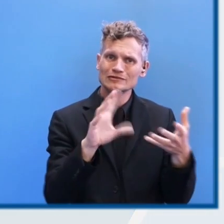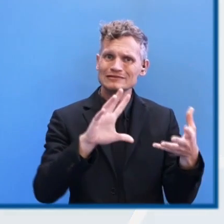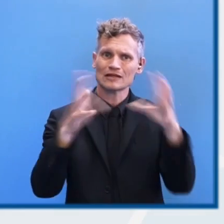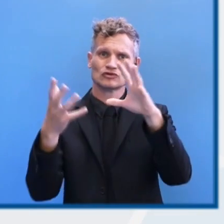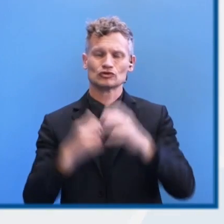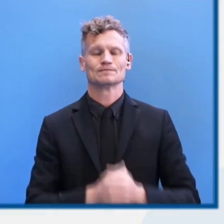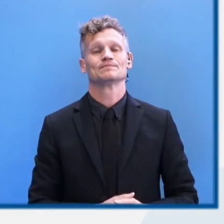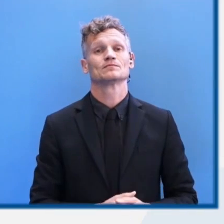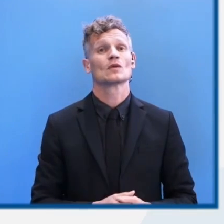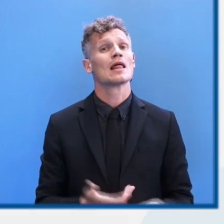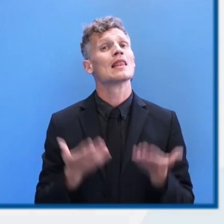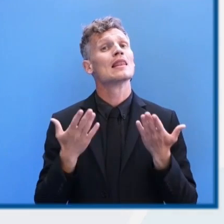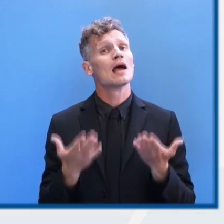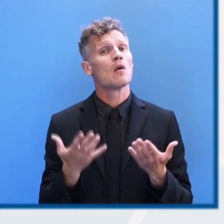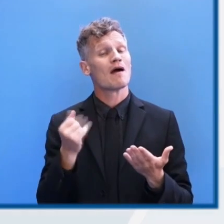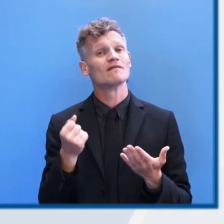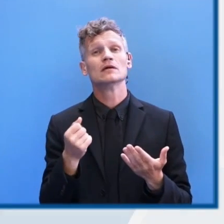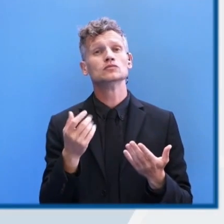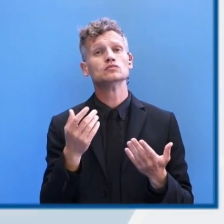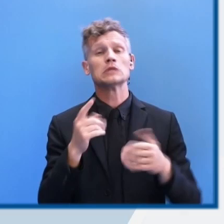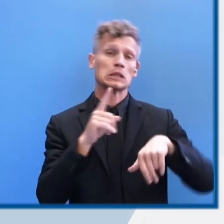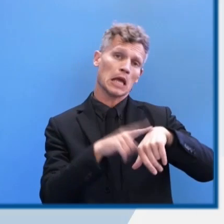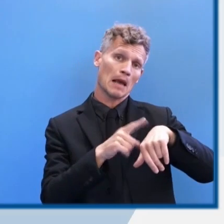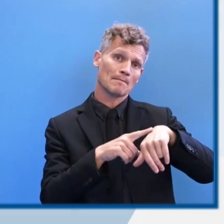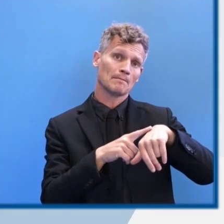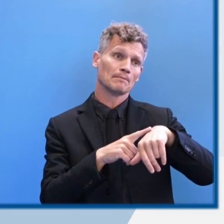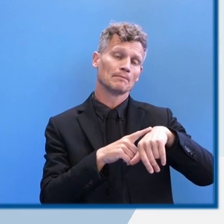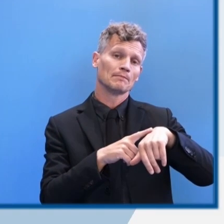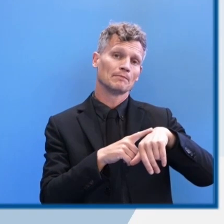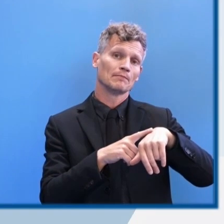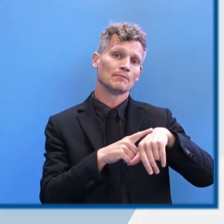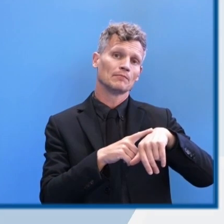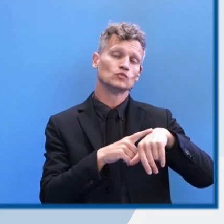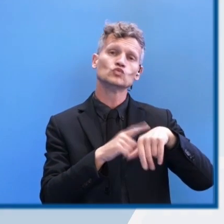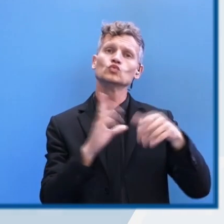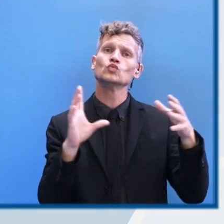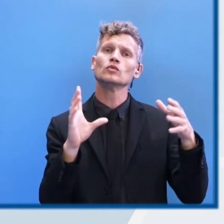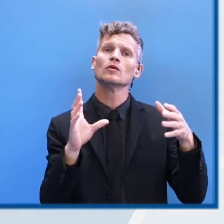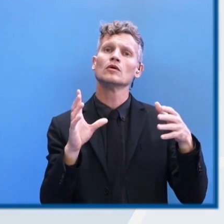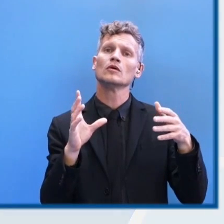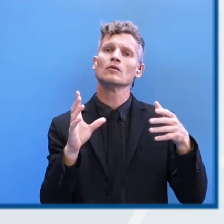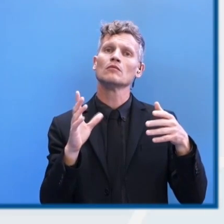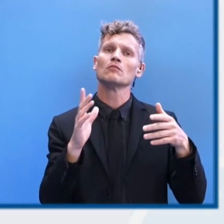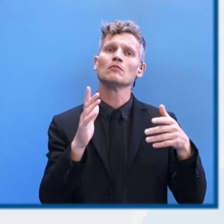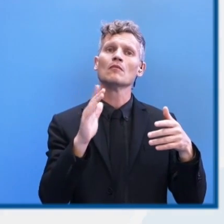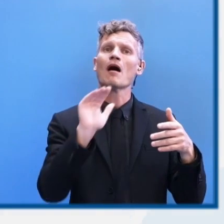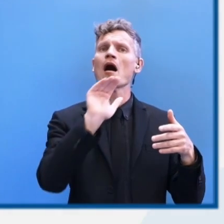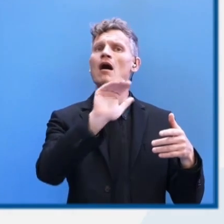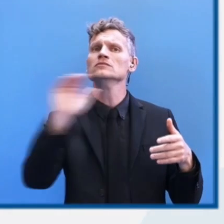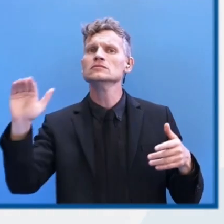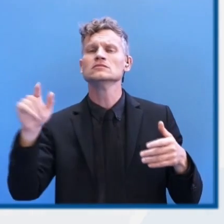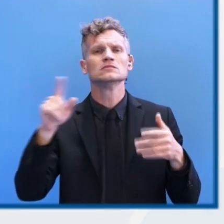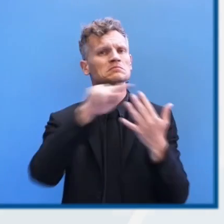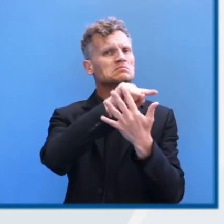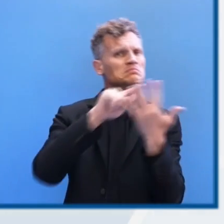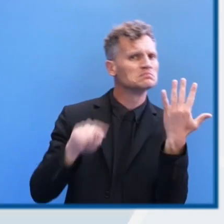moments to talk to the moderator, to the panelists and so on,